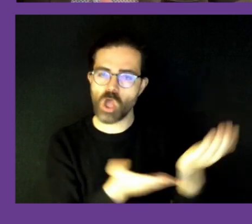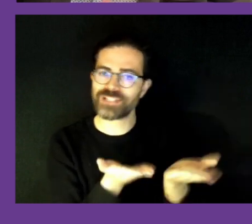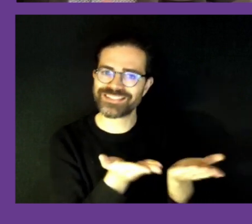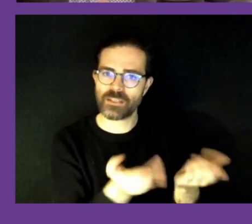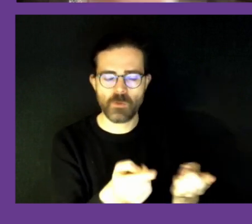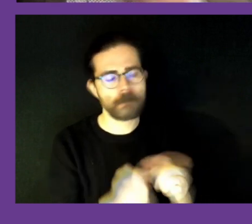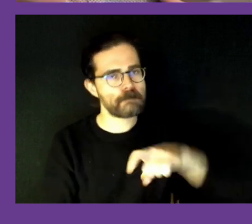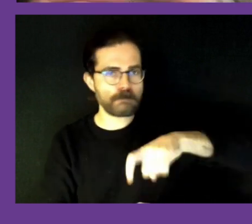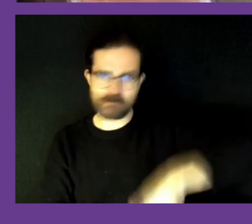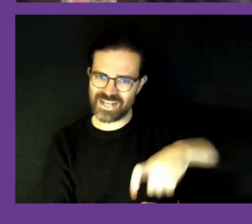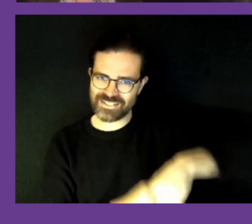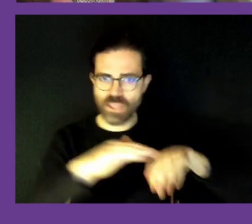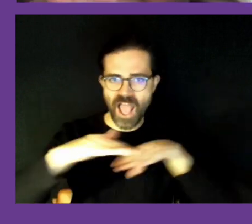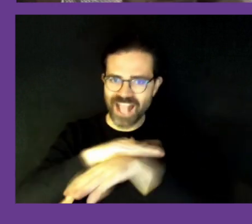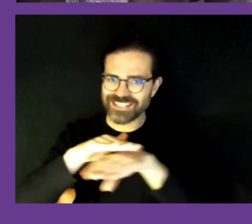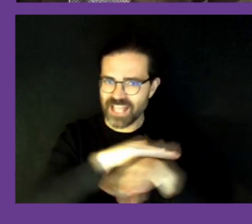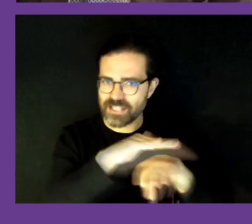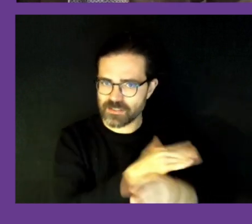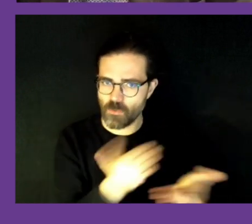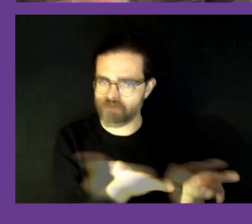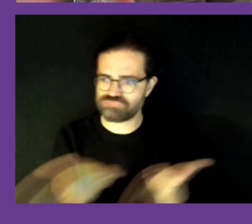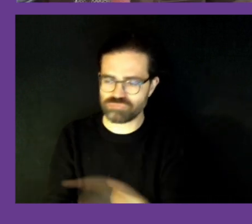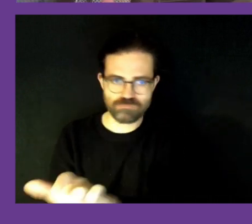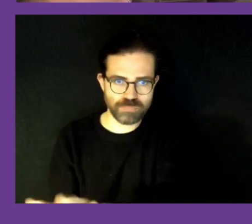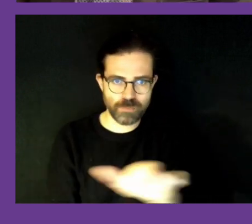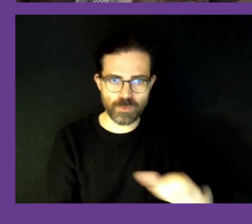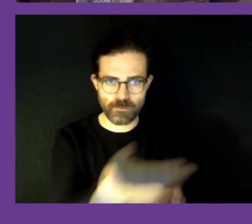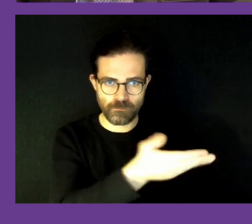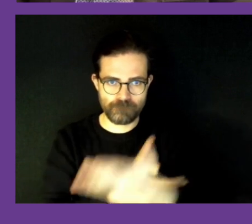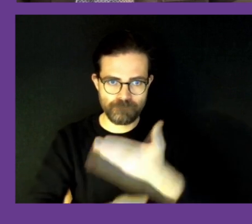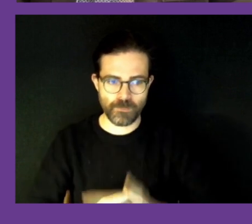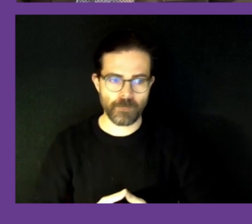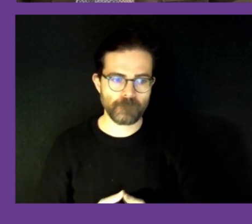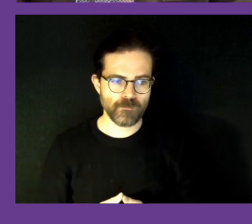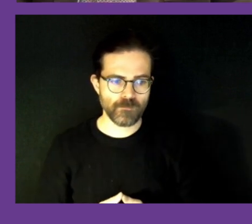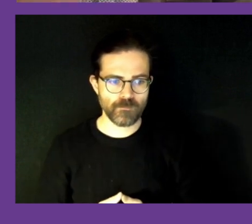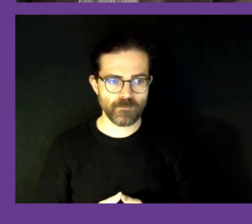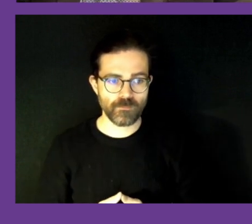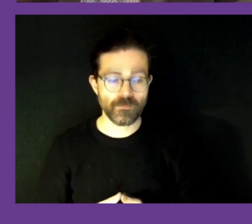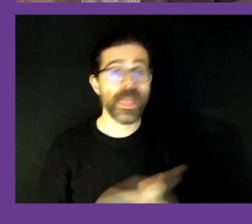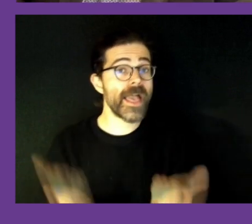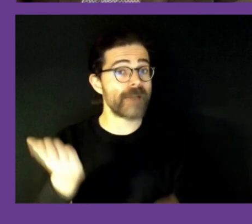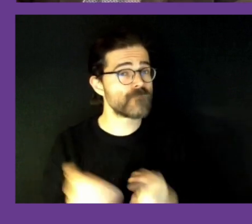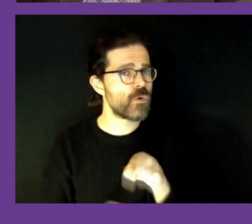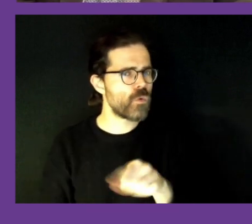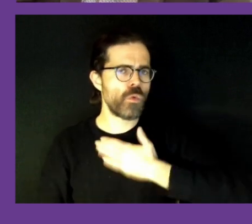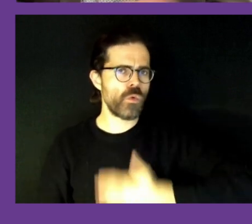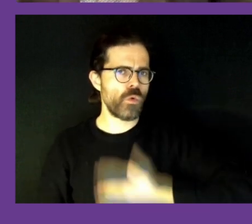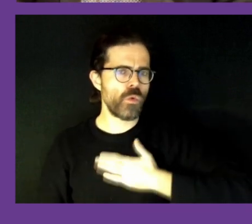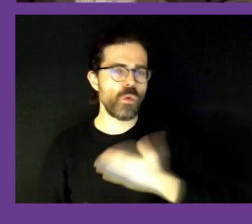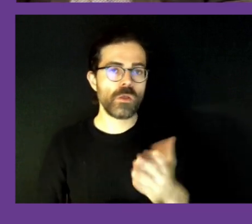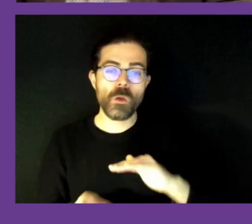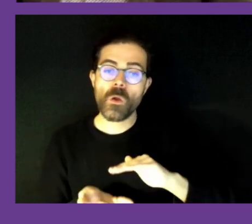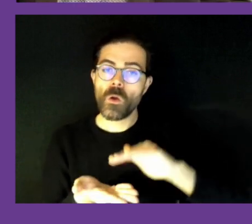and gives us some indications, but of course, it doesn't enter into detail. And if you want to provide that product or service,